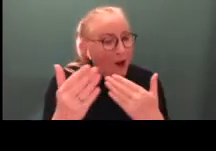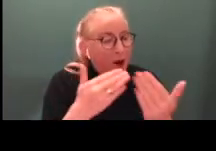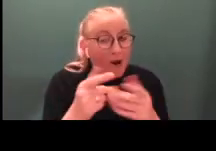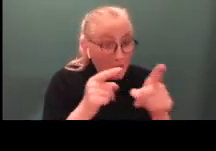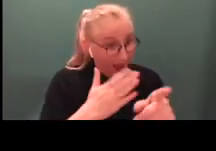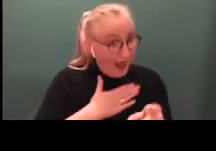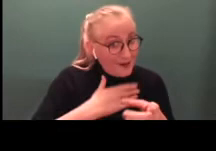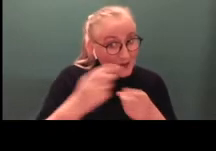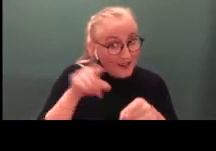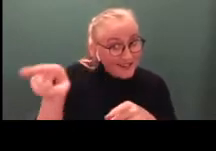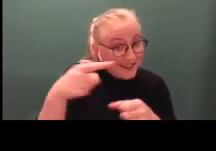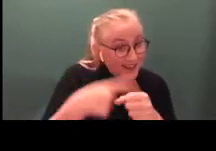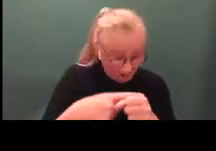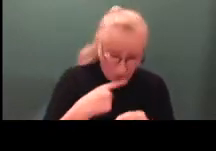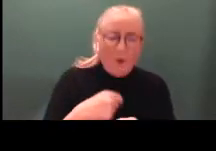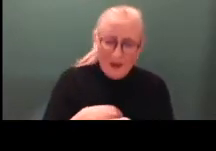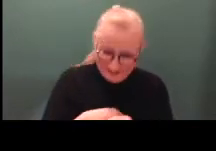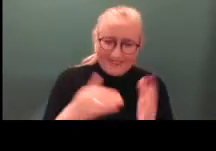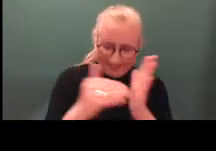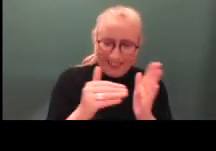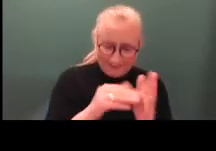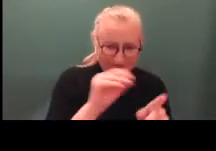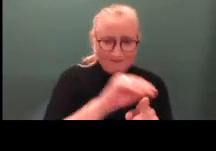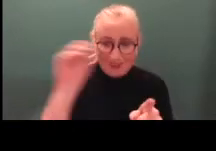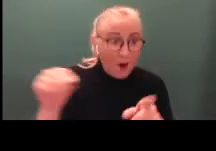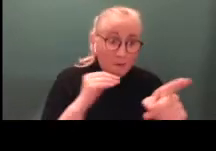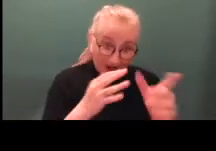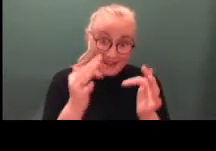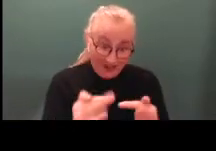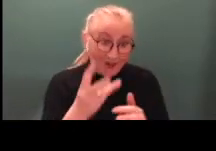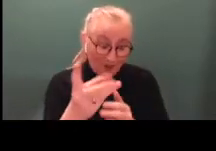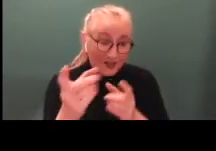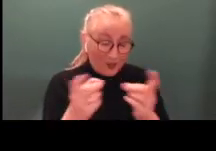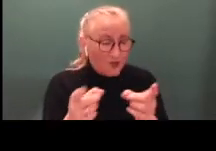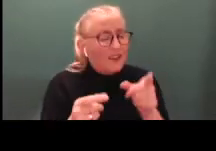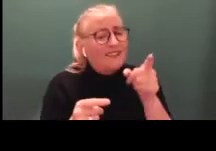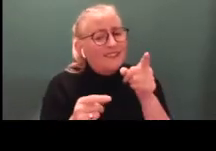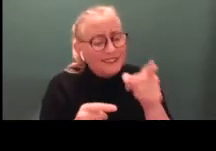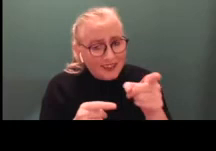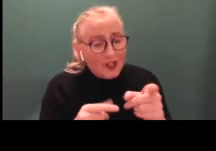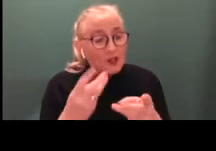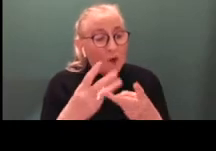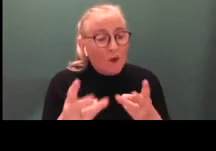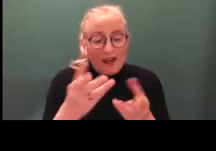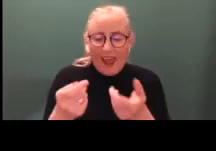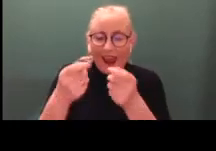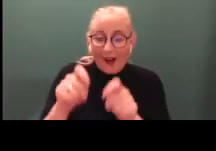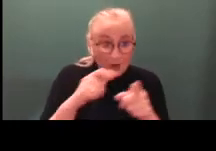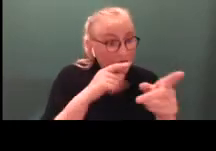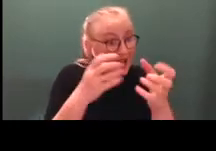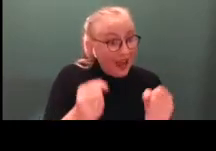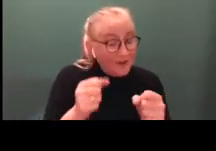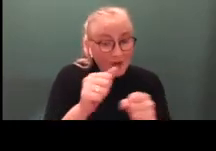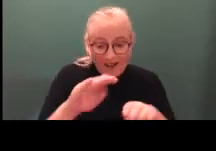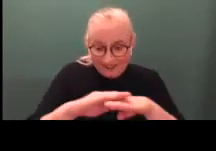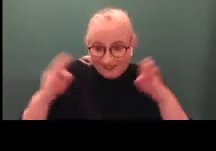do it again? I would, yeah. Yeah, that's something that we'll definitely like to do. So in Rockwell, you have your own little workstation because you